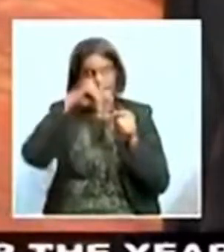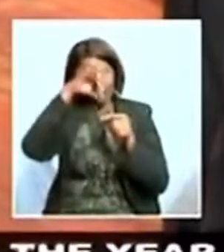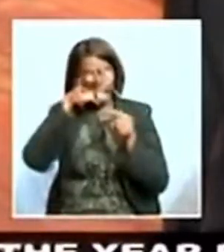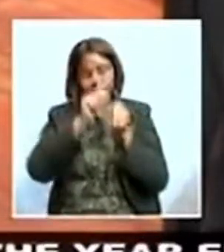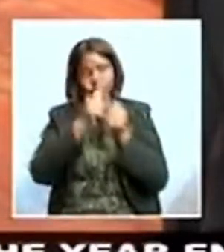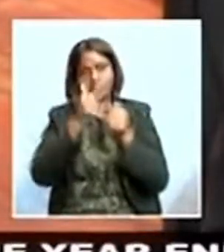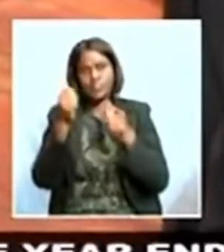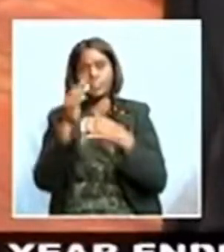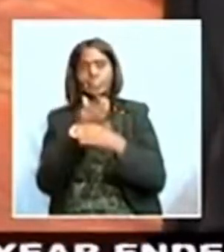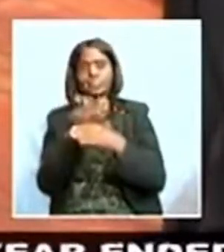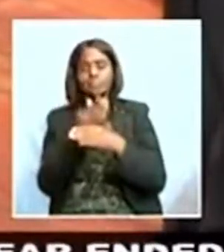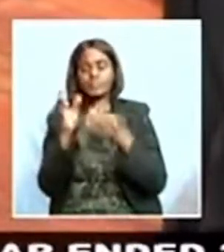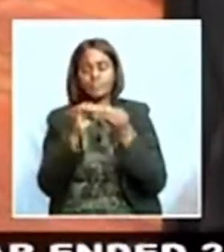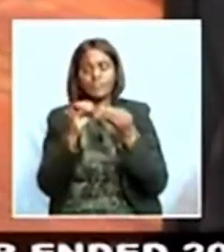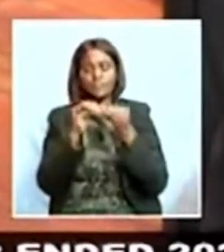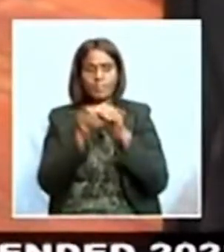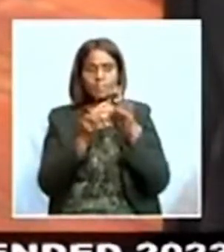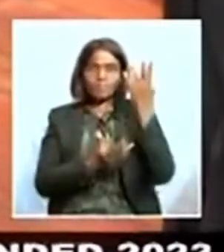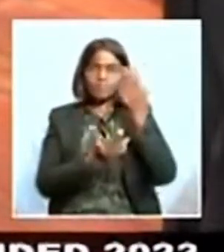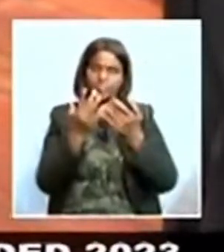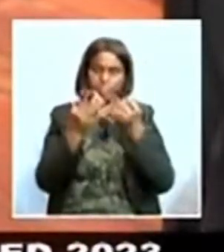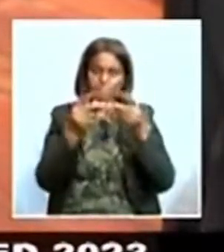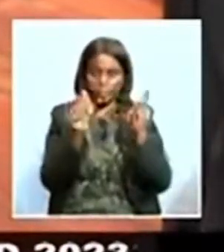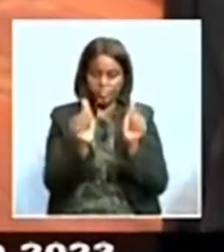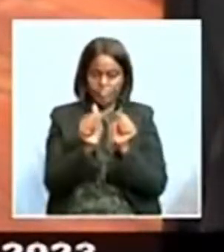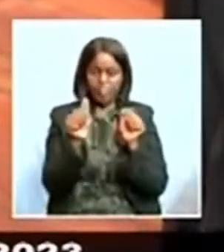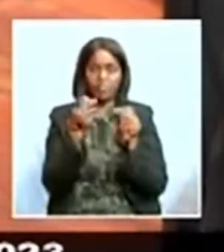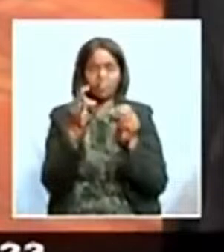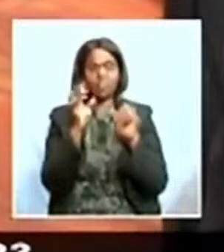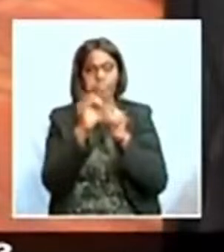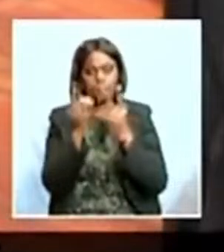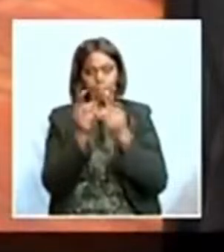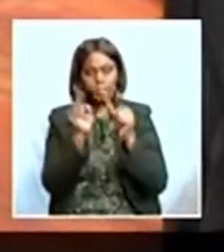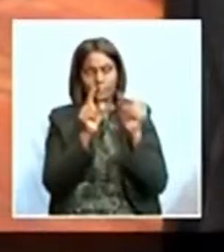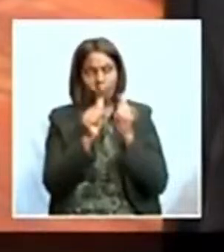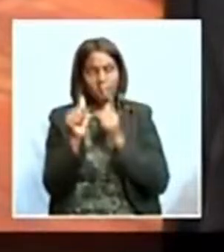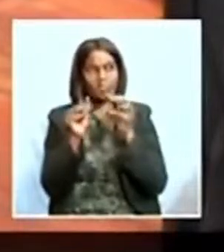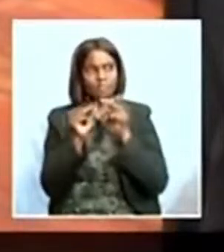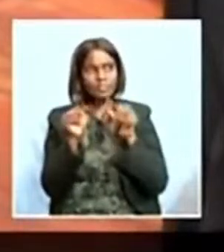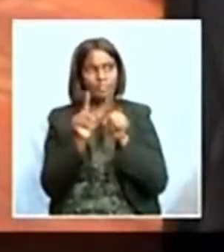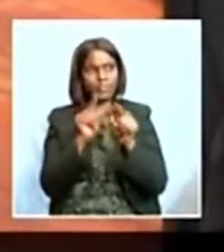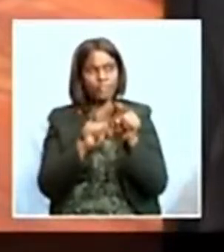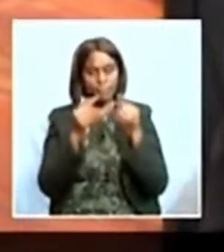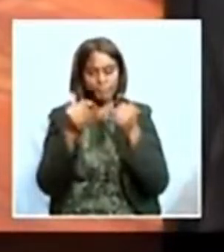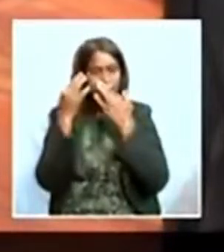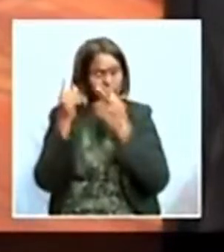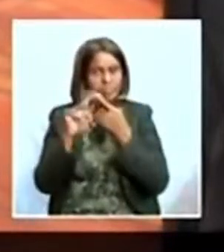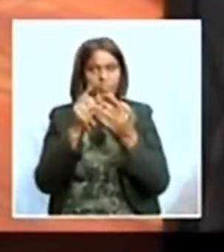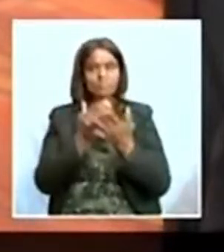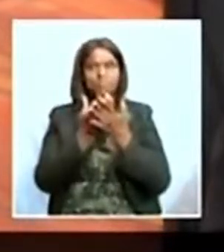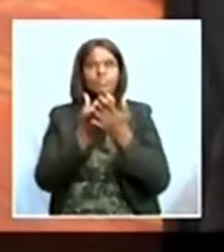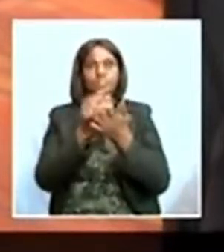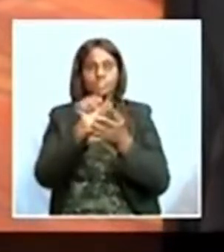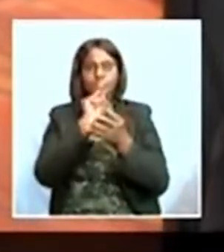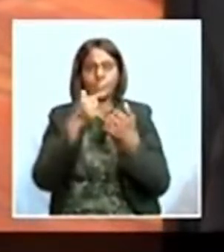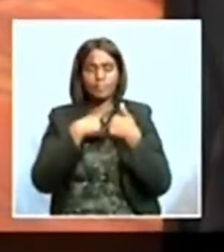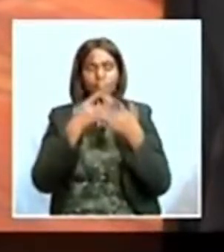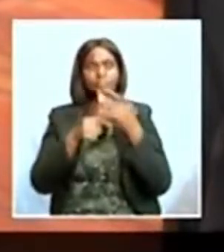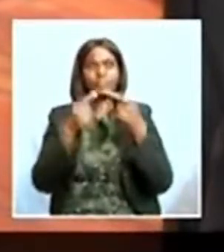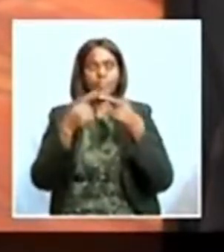related businesses in far-flung areas of the district. Action taken, management wishes to submit that it had